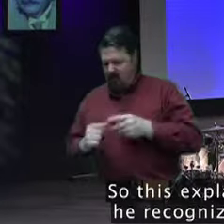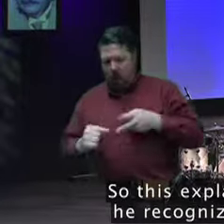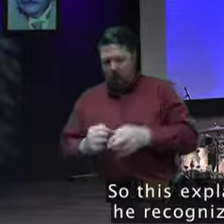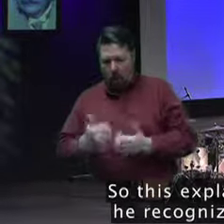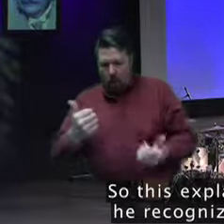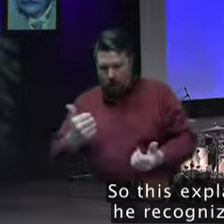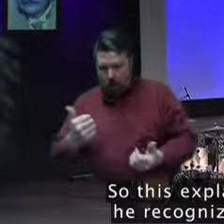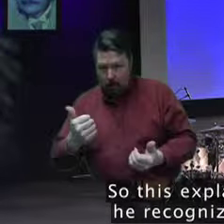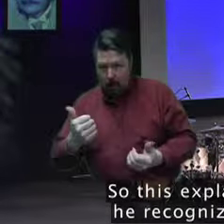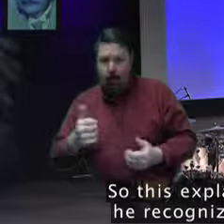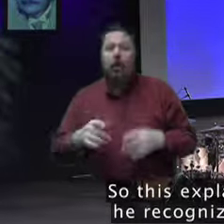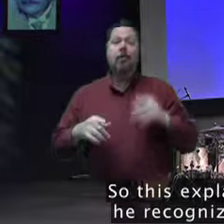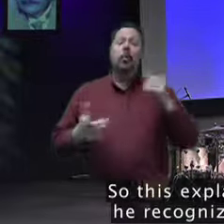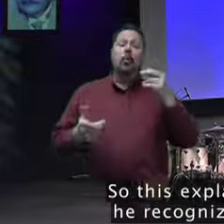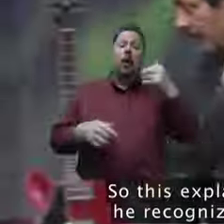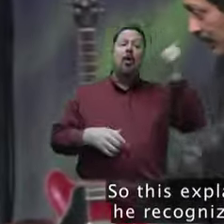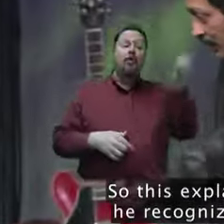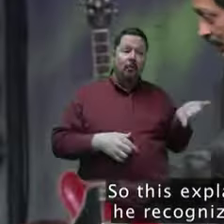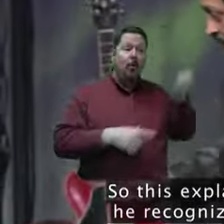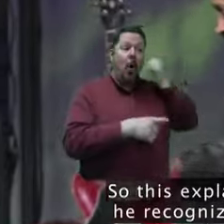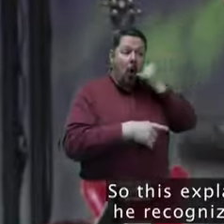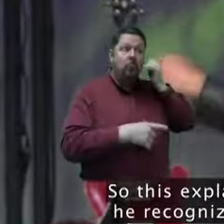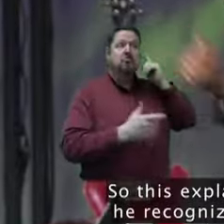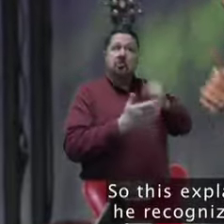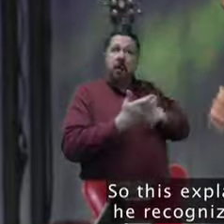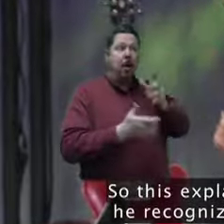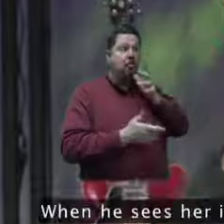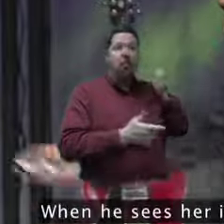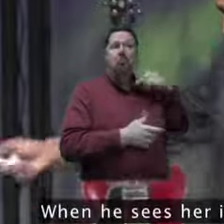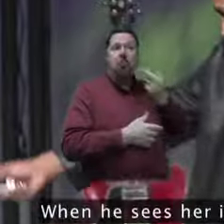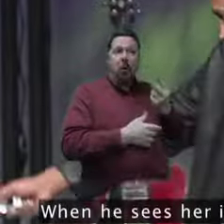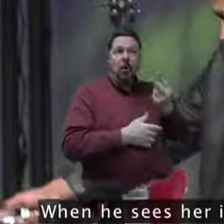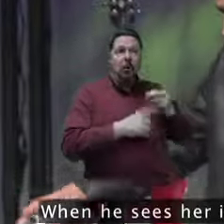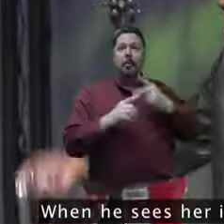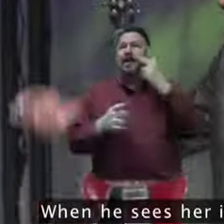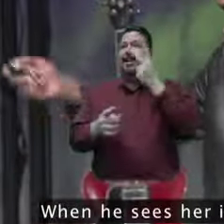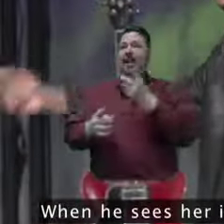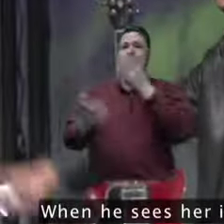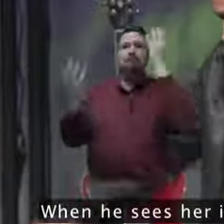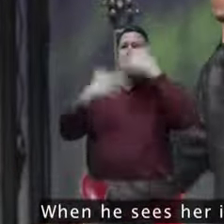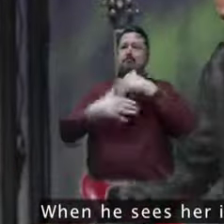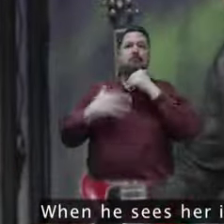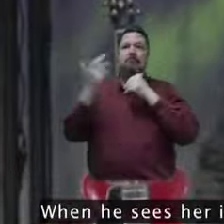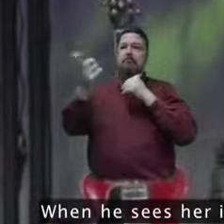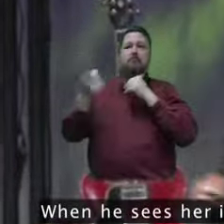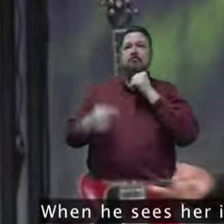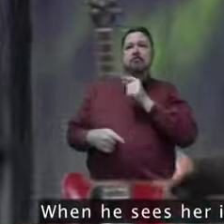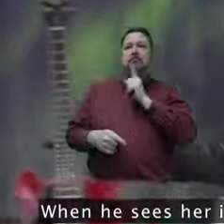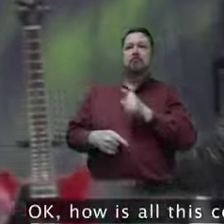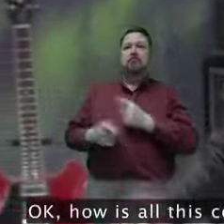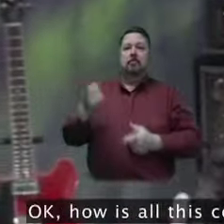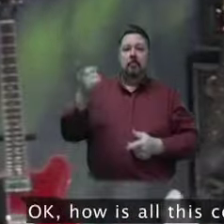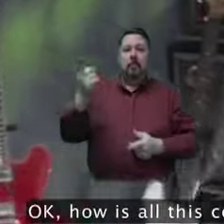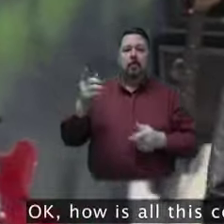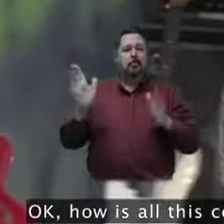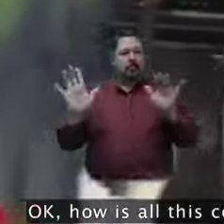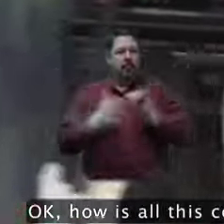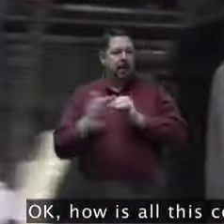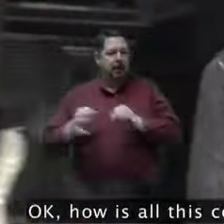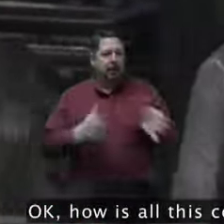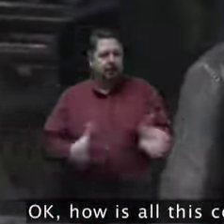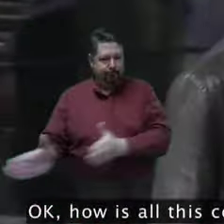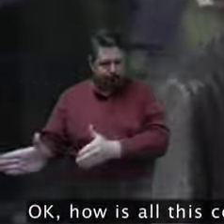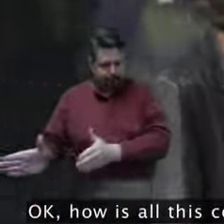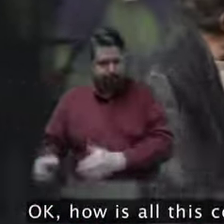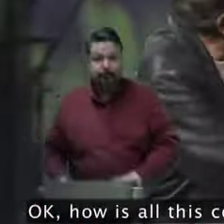explains why with a phone, he recognizes his mother, no problem. When he sees it in person, he says it's an imposter. Okay.